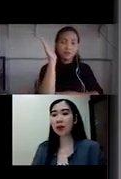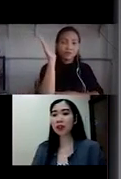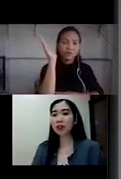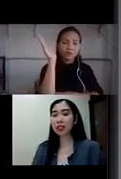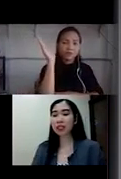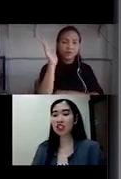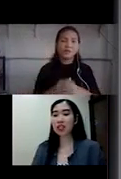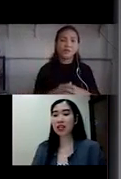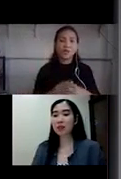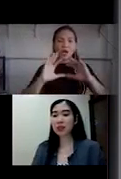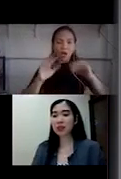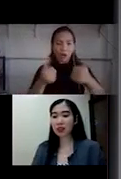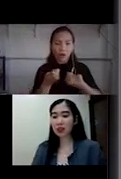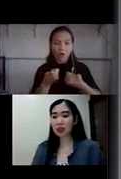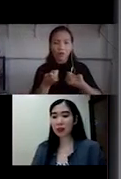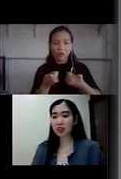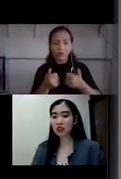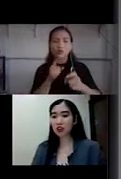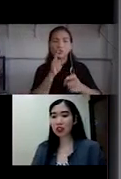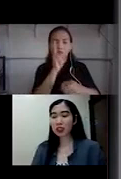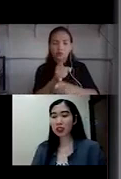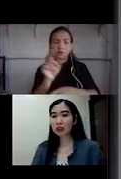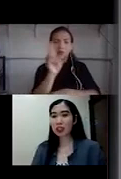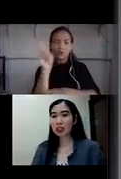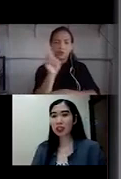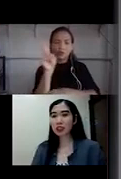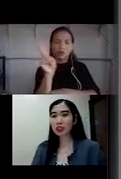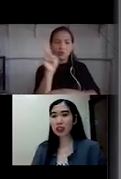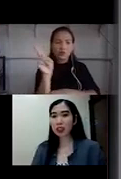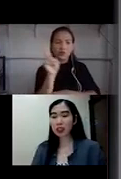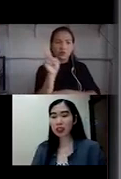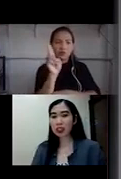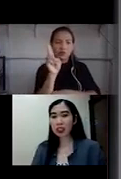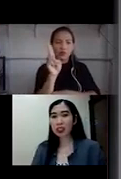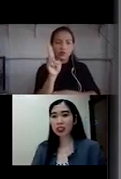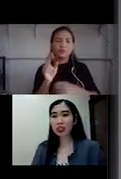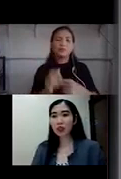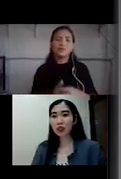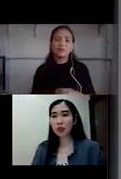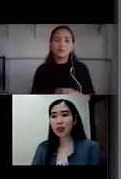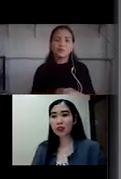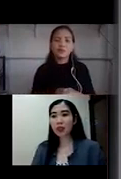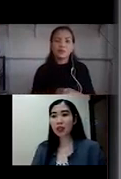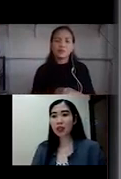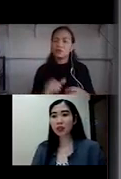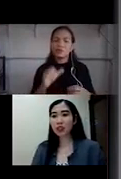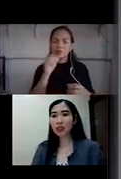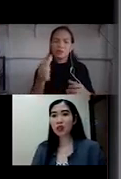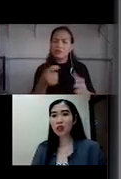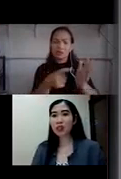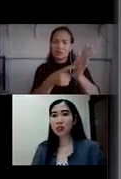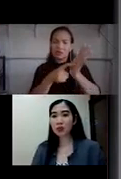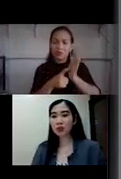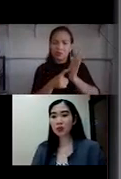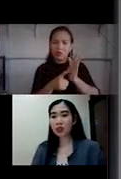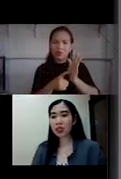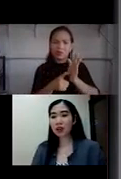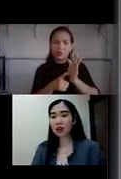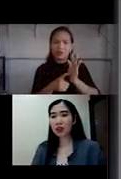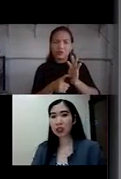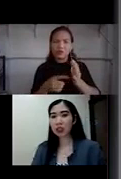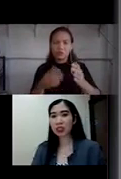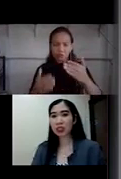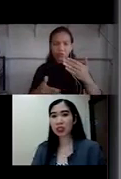kung paano natin siya gagamitin. Medyo hindi ko na lang kayo i-require na sundan ako kasi we only